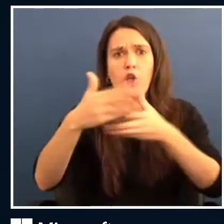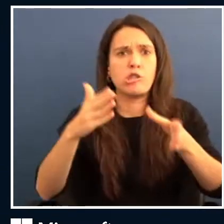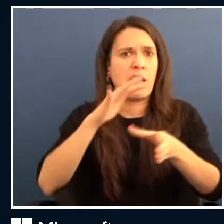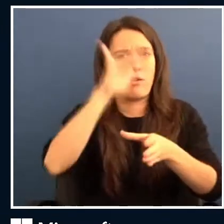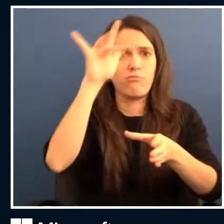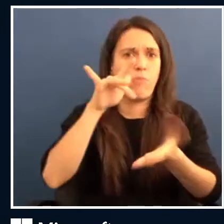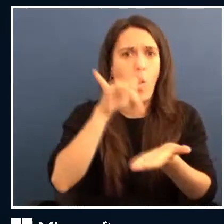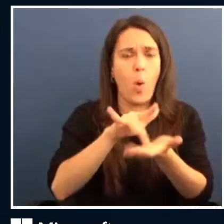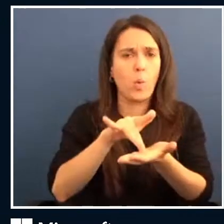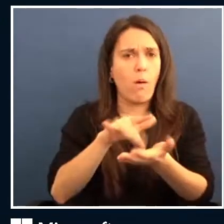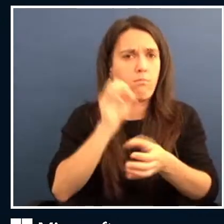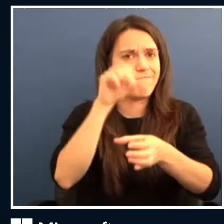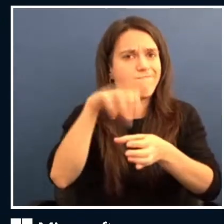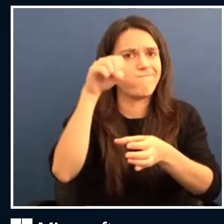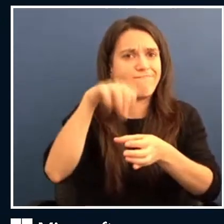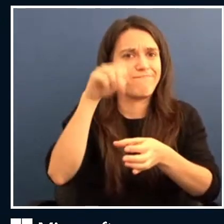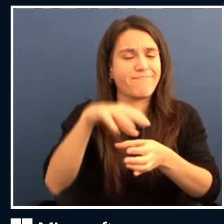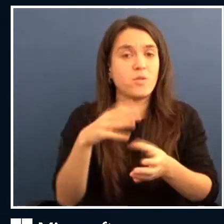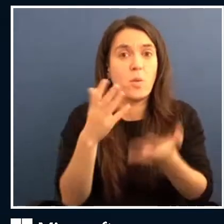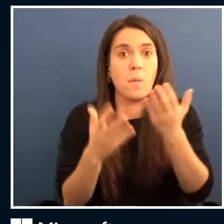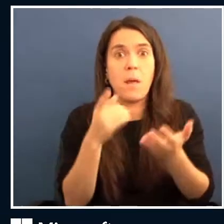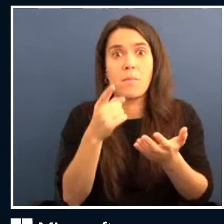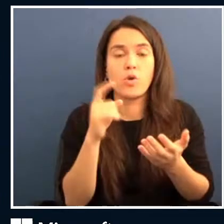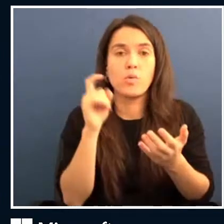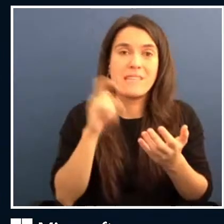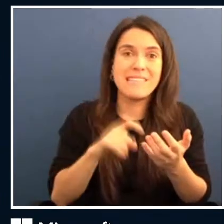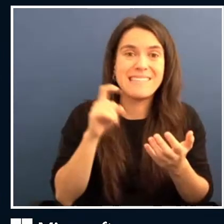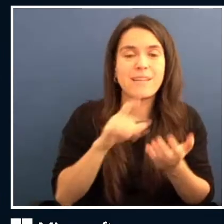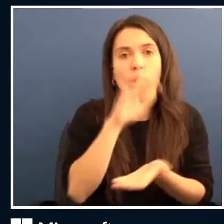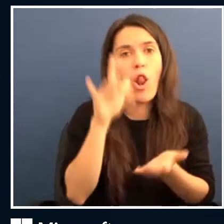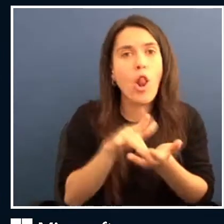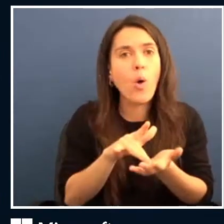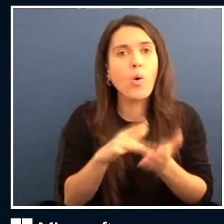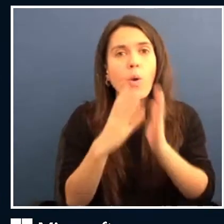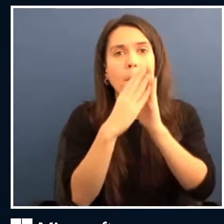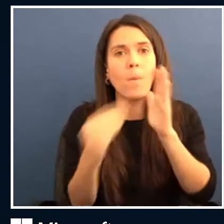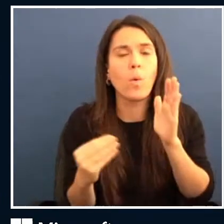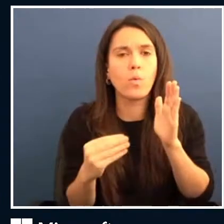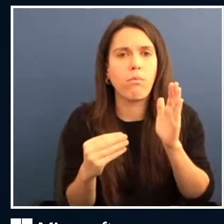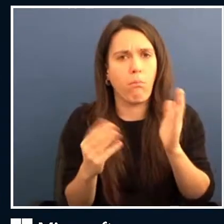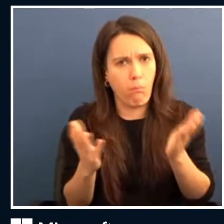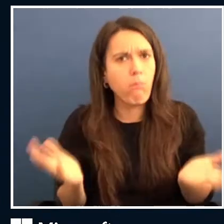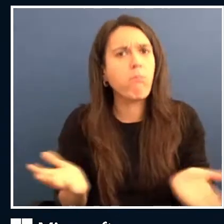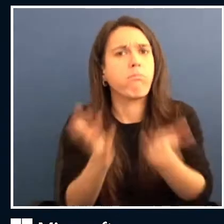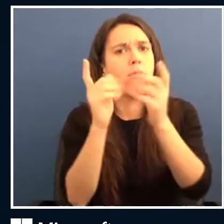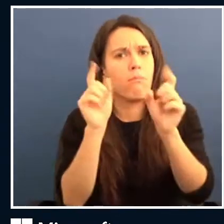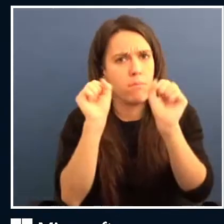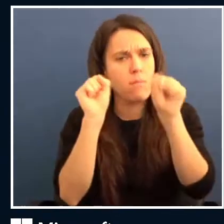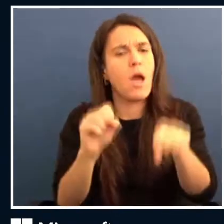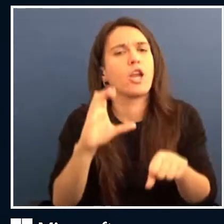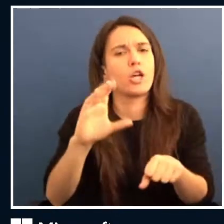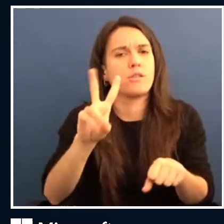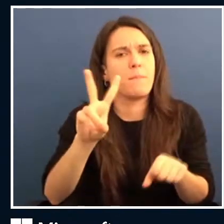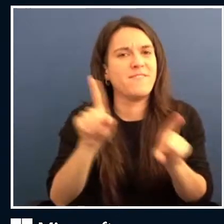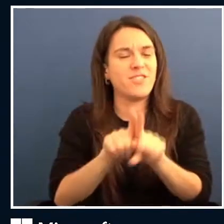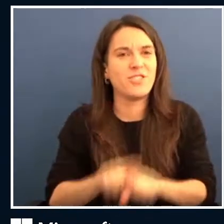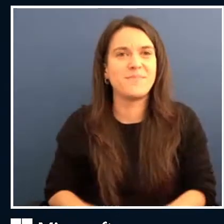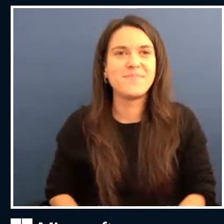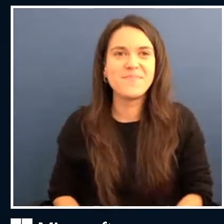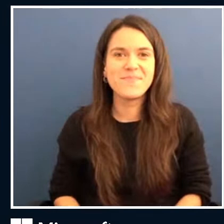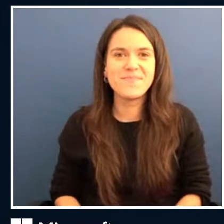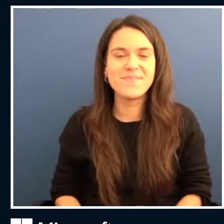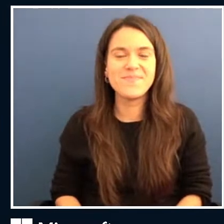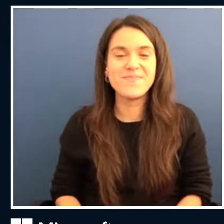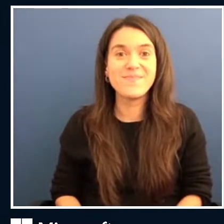that that you need sometimes the local model should not stop you from using custom vision. And also, by the way, custom vision has a